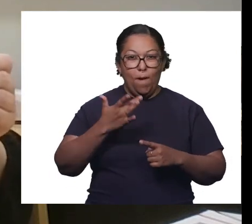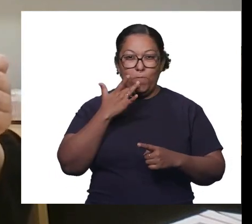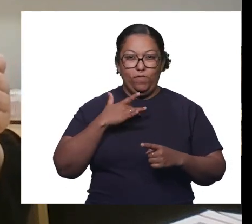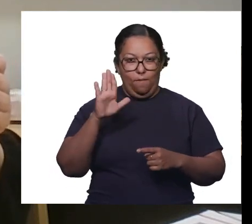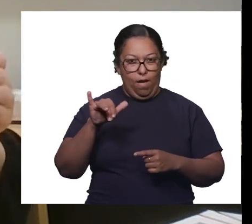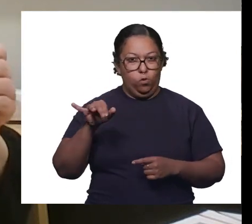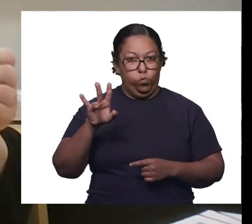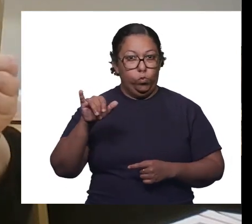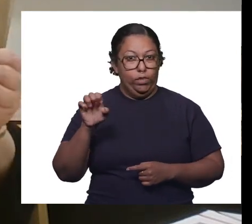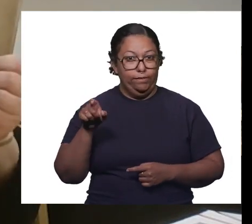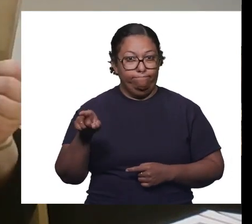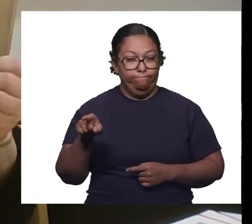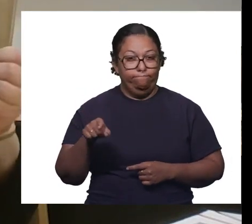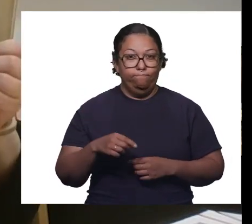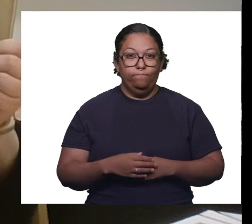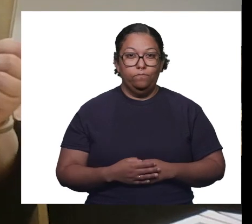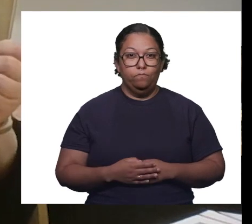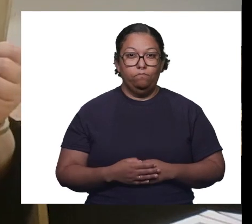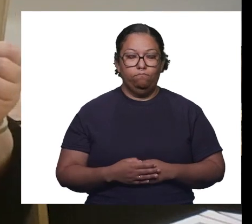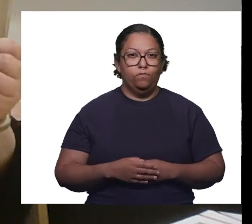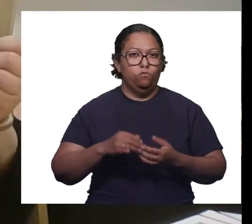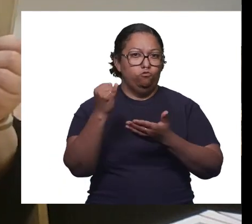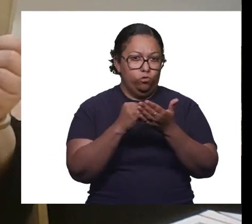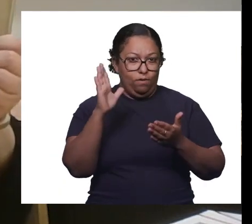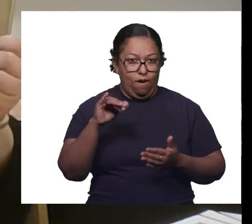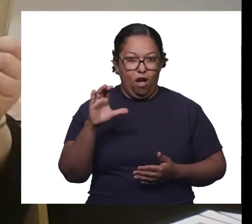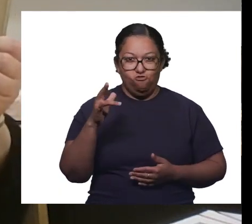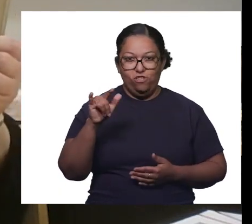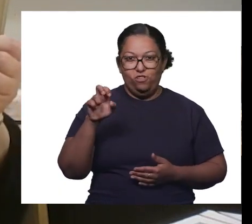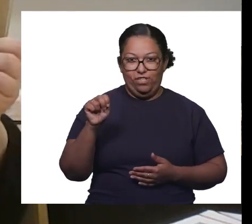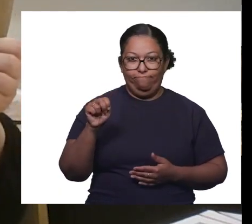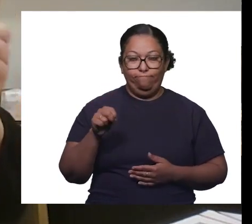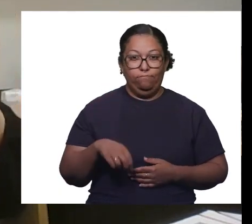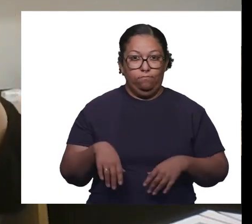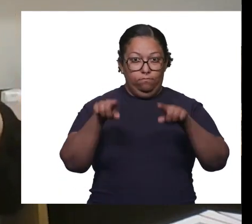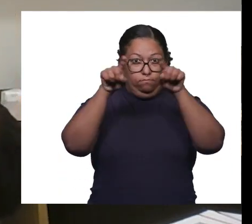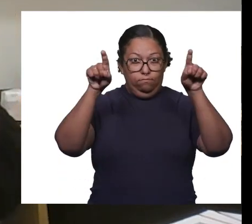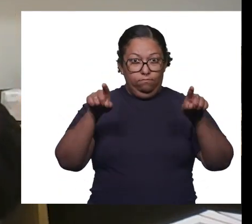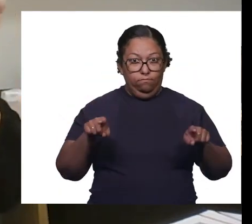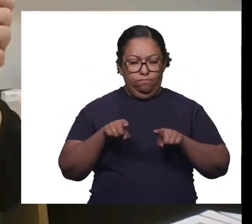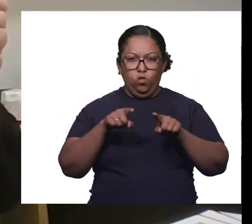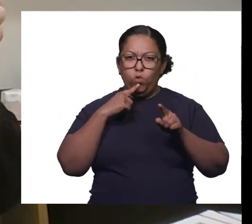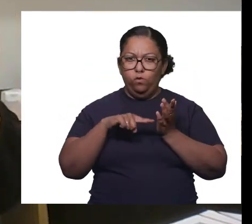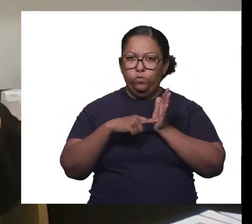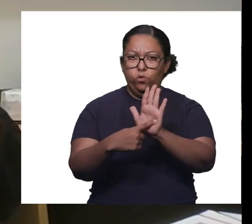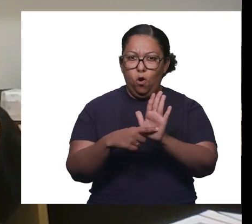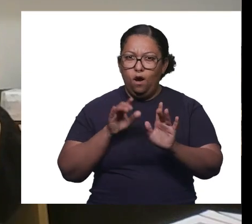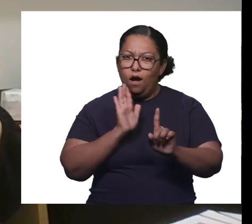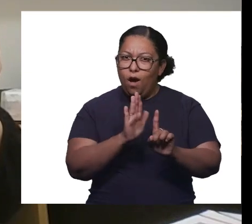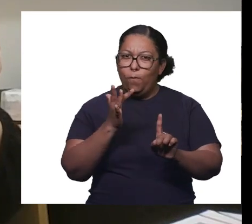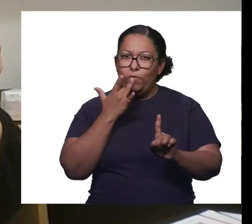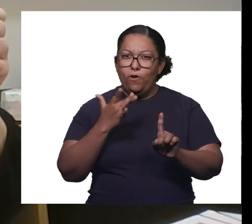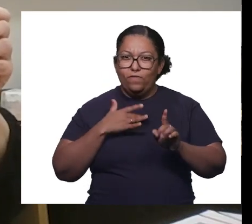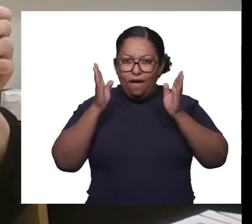illustrated by Christian Robinson. The verticality of that book really highlights our child's birthday hat. If we turn the book to the back, we have